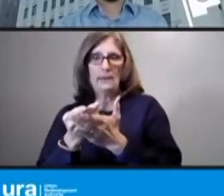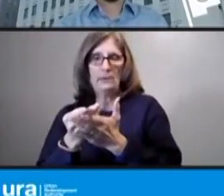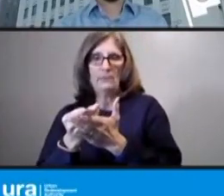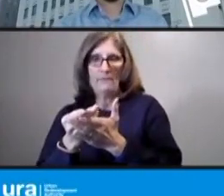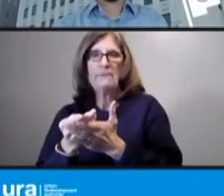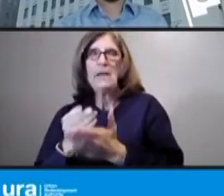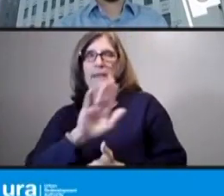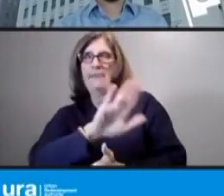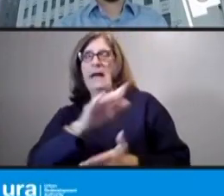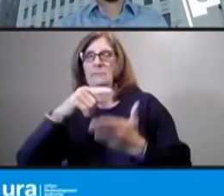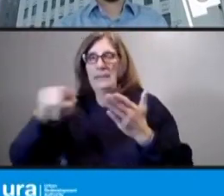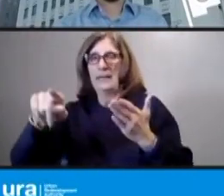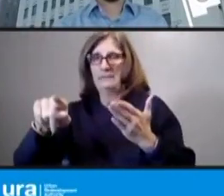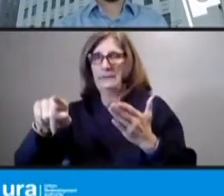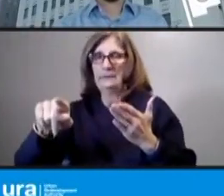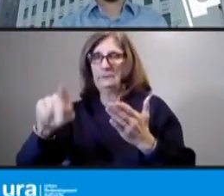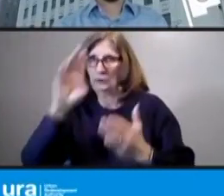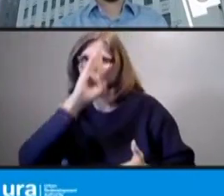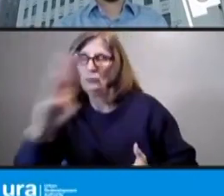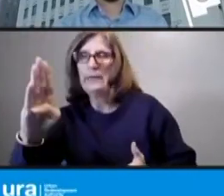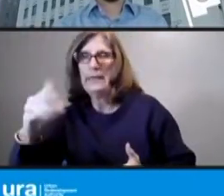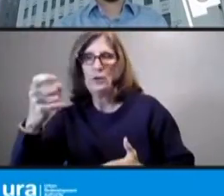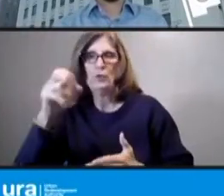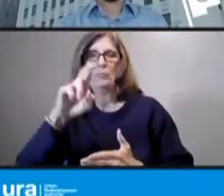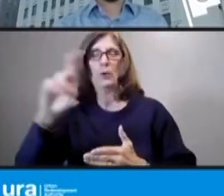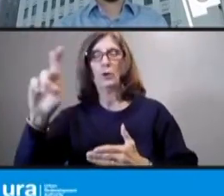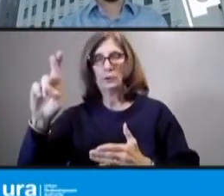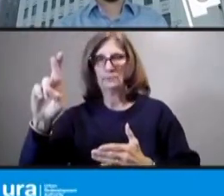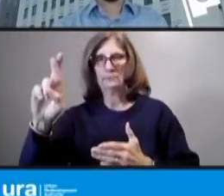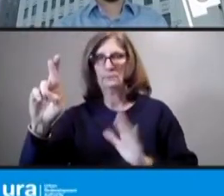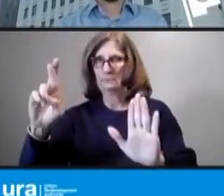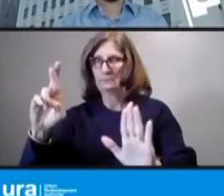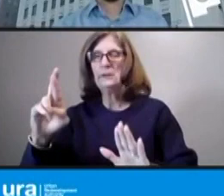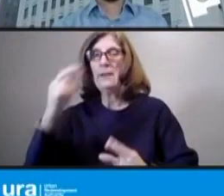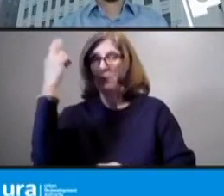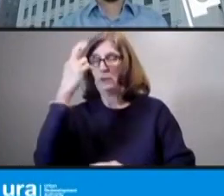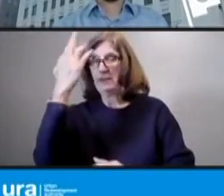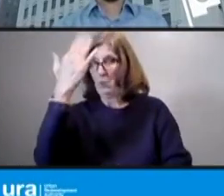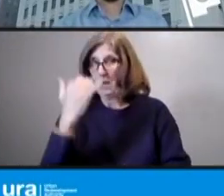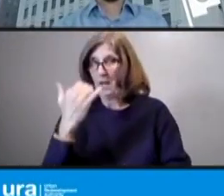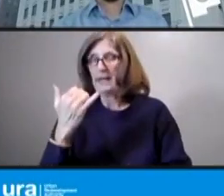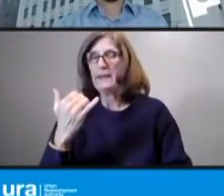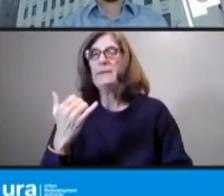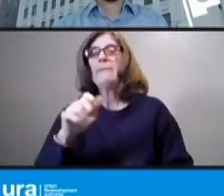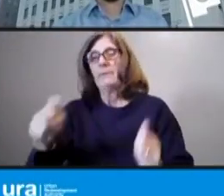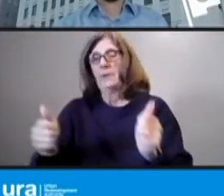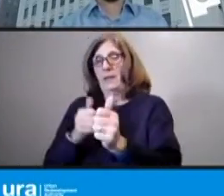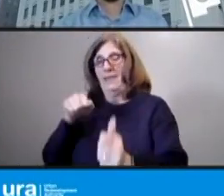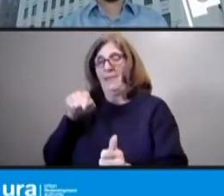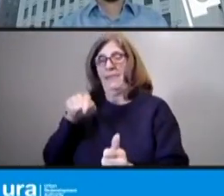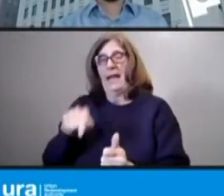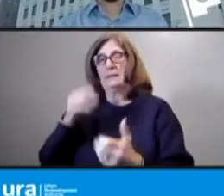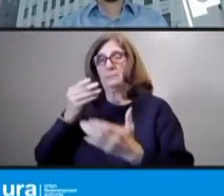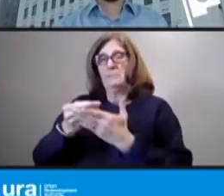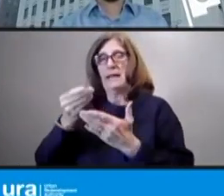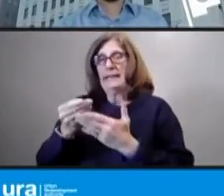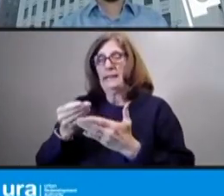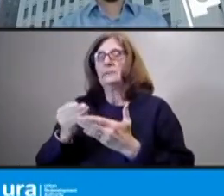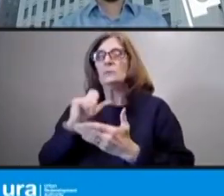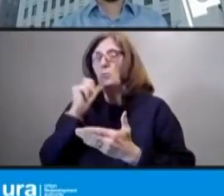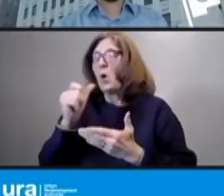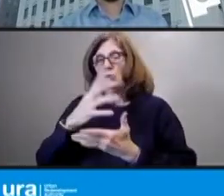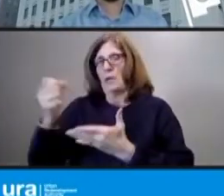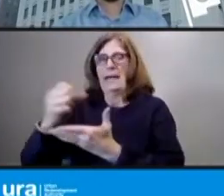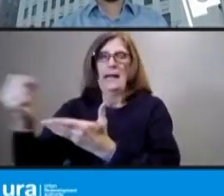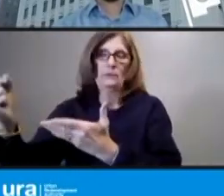supersedious payment to PUR. This allows us to ensure that that supersedious fund doesn't run out. Our belief